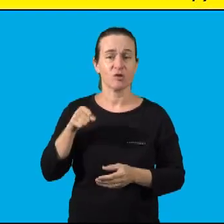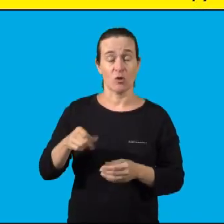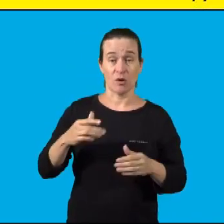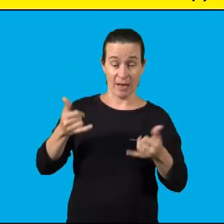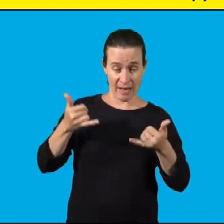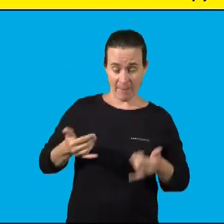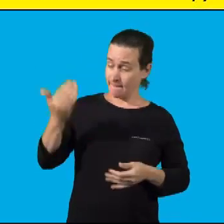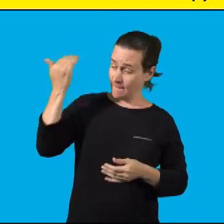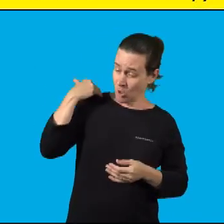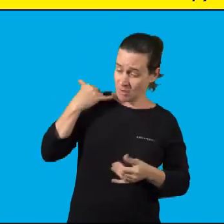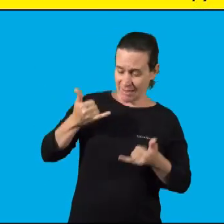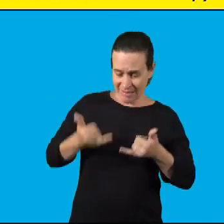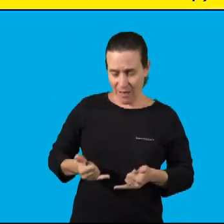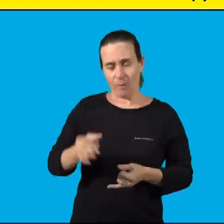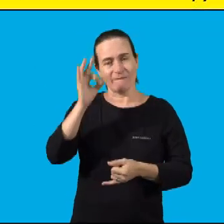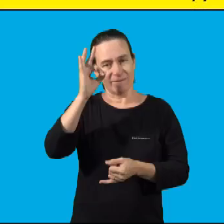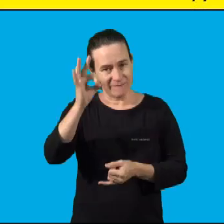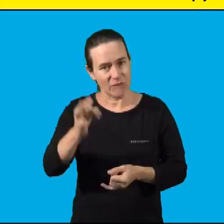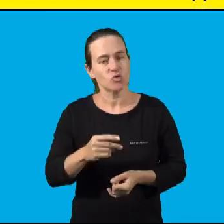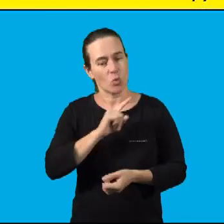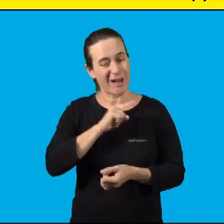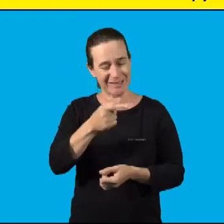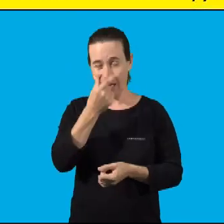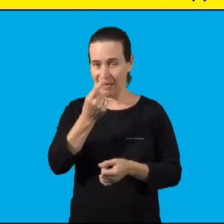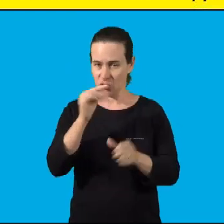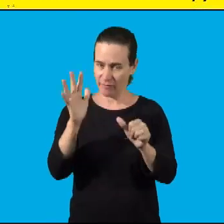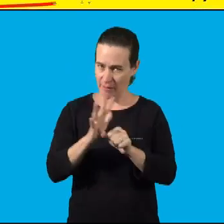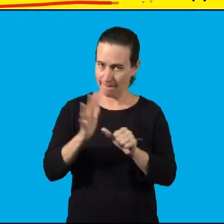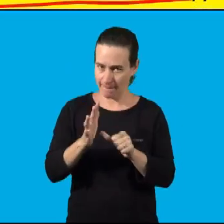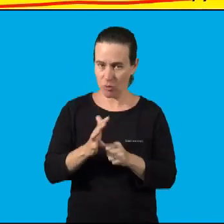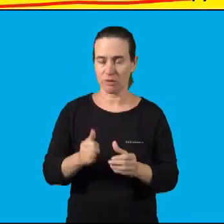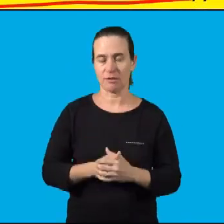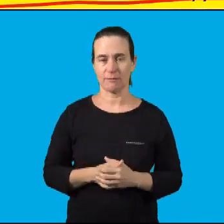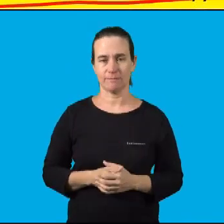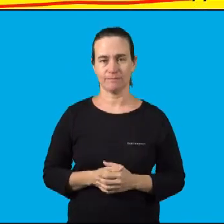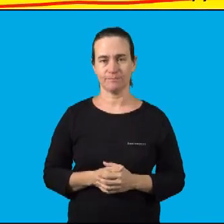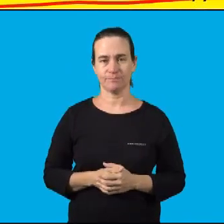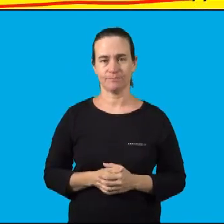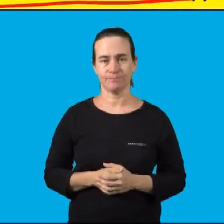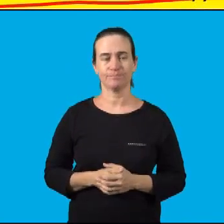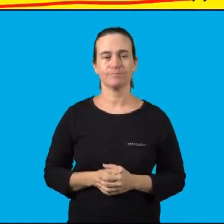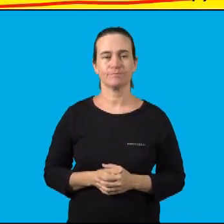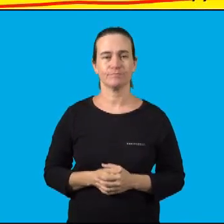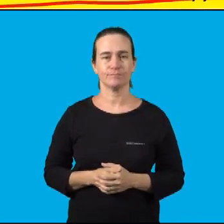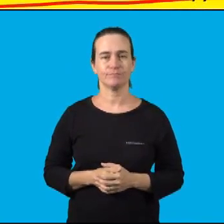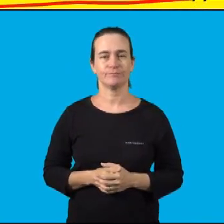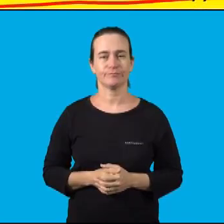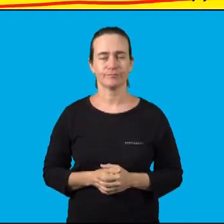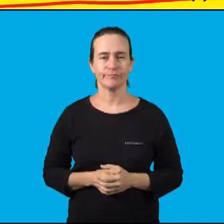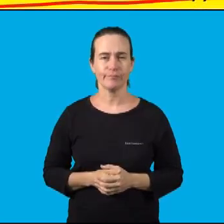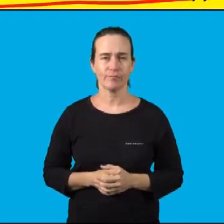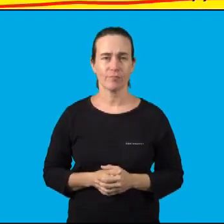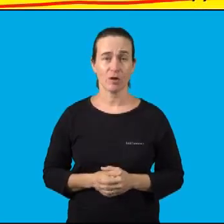then the future, which leads to Desdemona's death, as it is used as evidence of the infidelity. So look